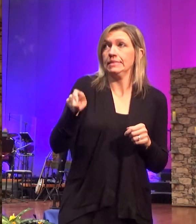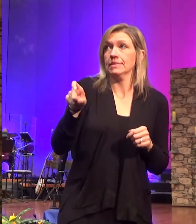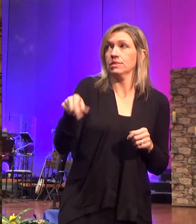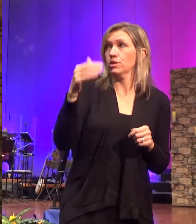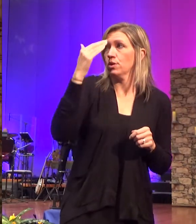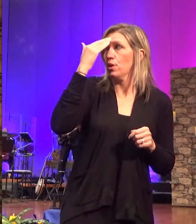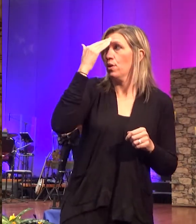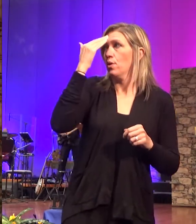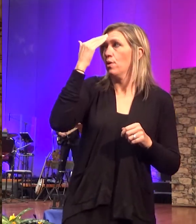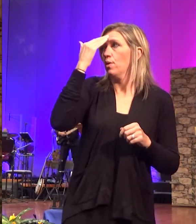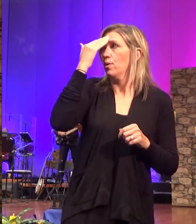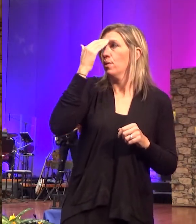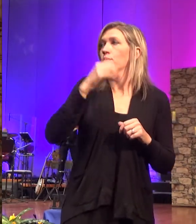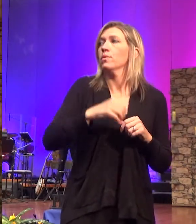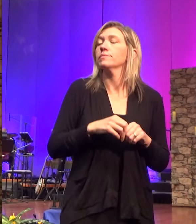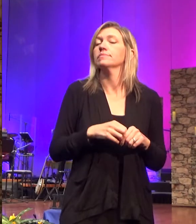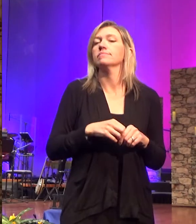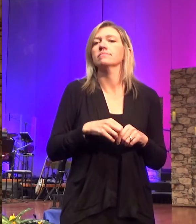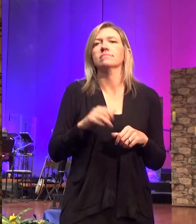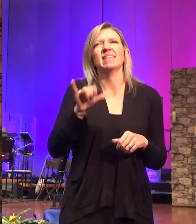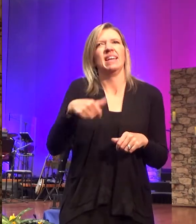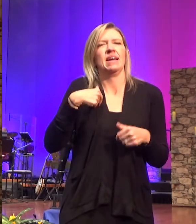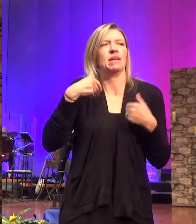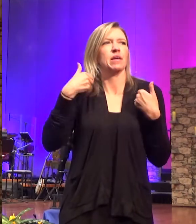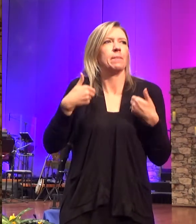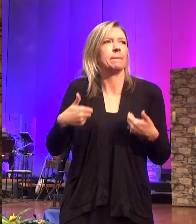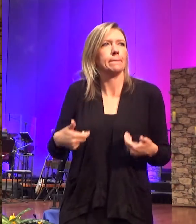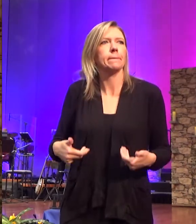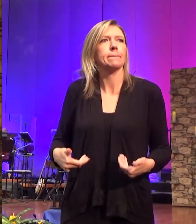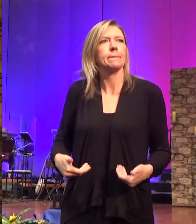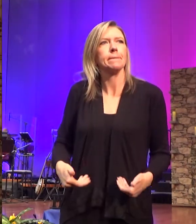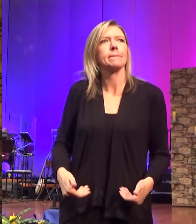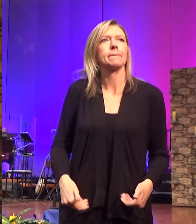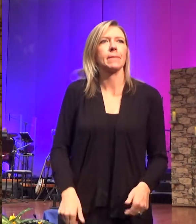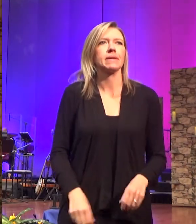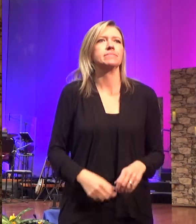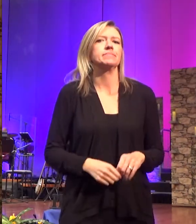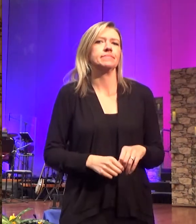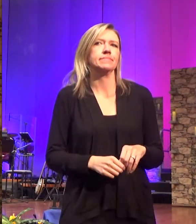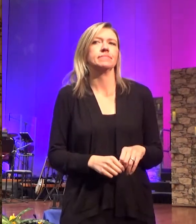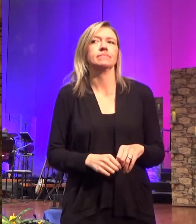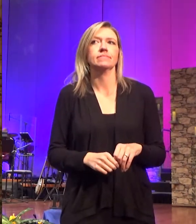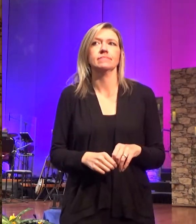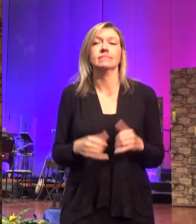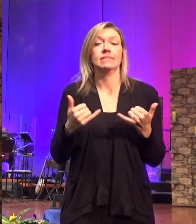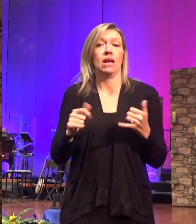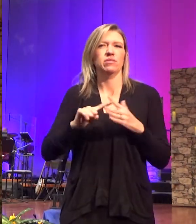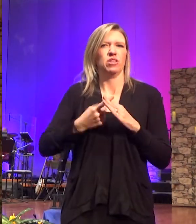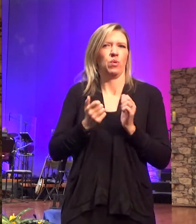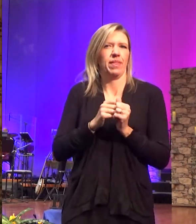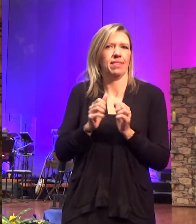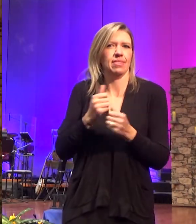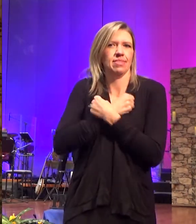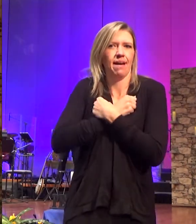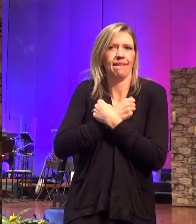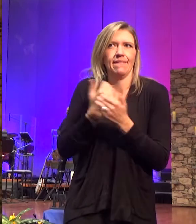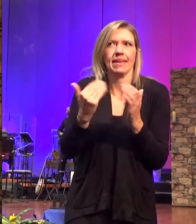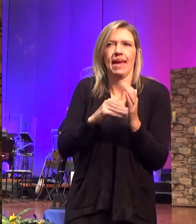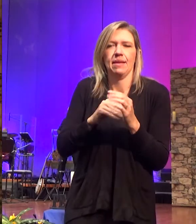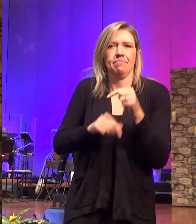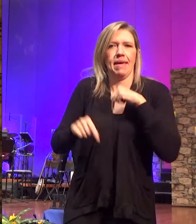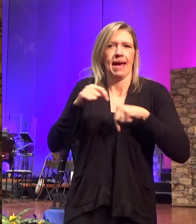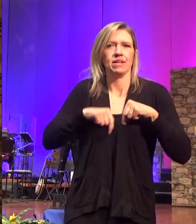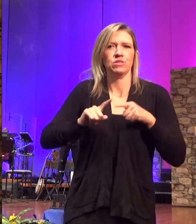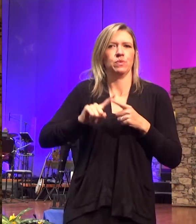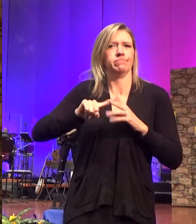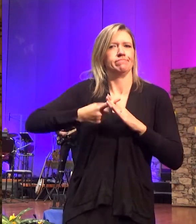I need to know is that I am. And now we're back to love, right where it